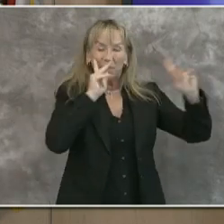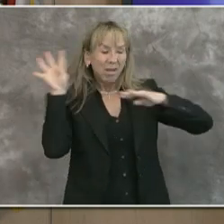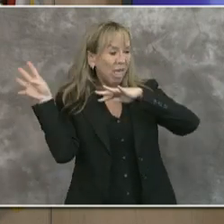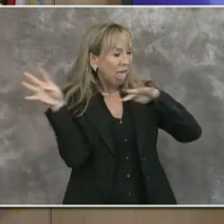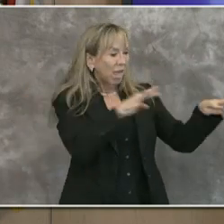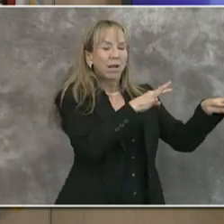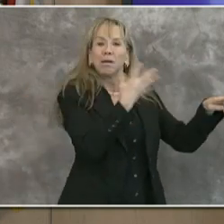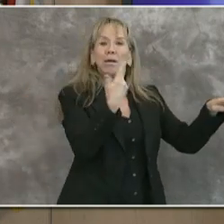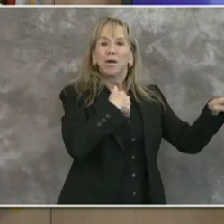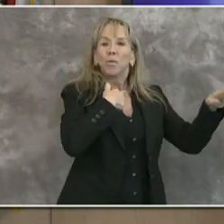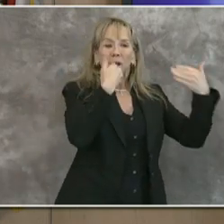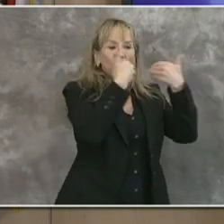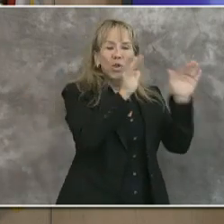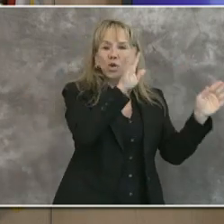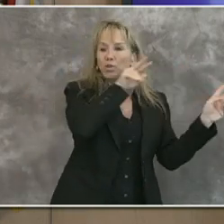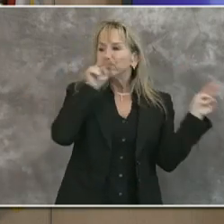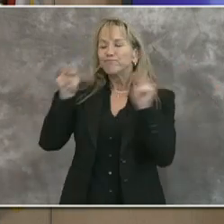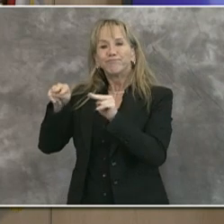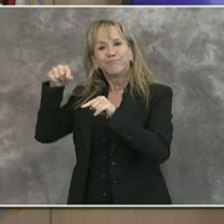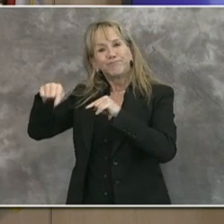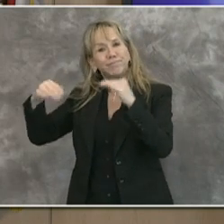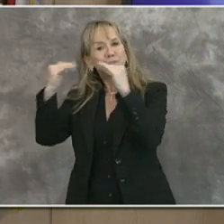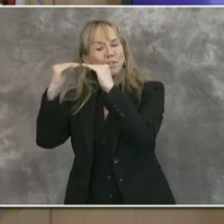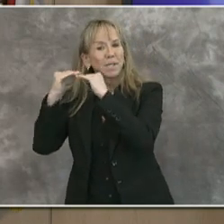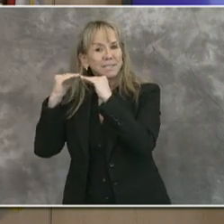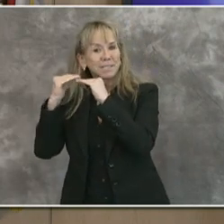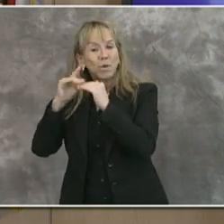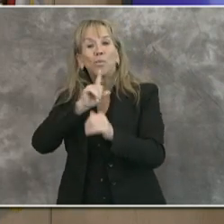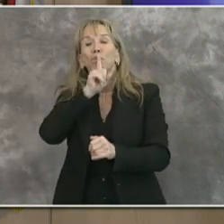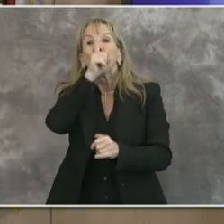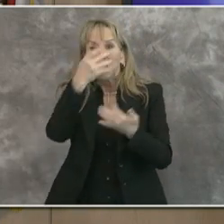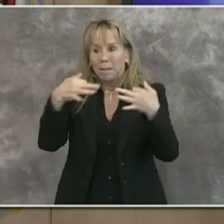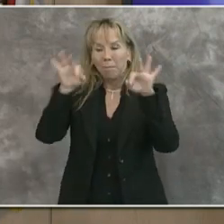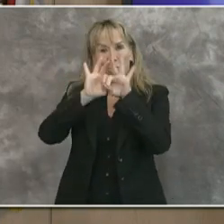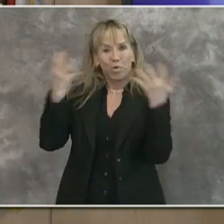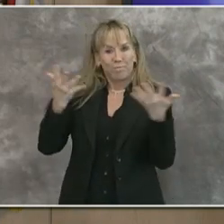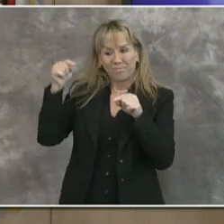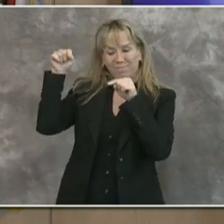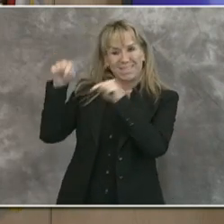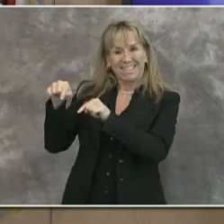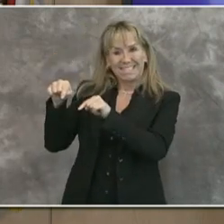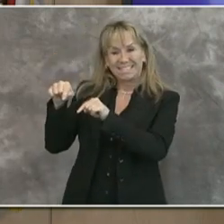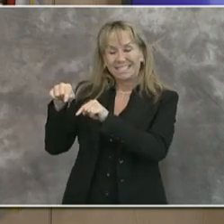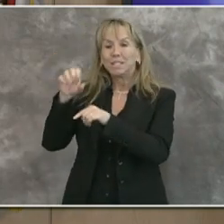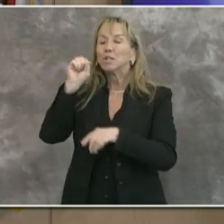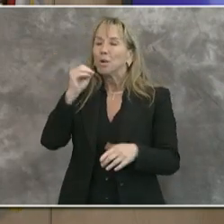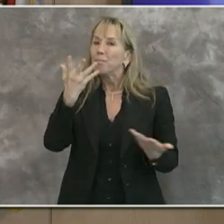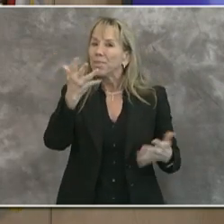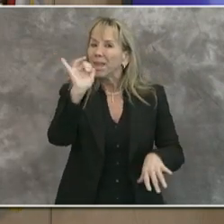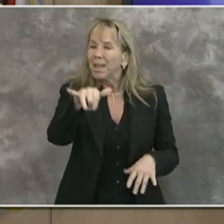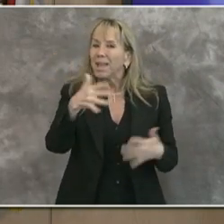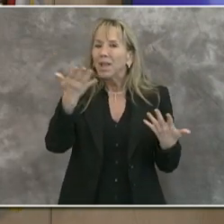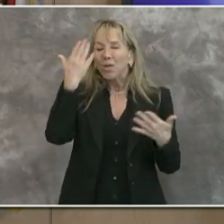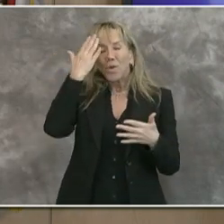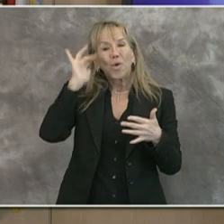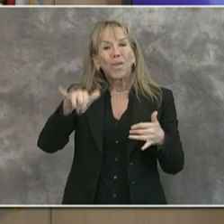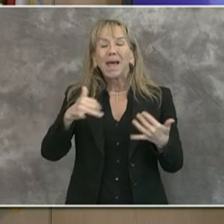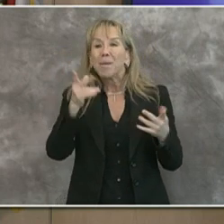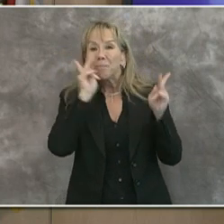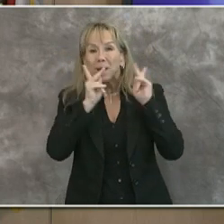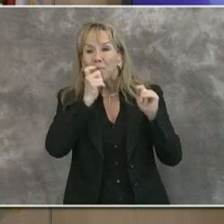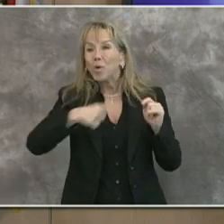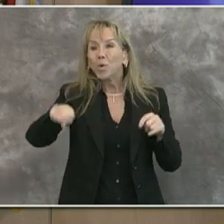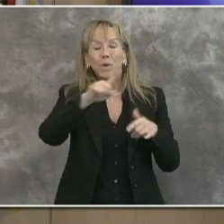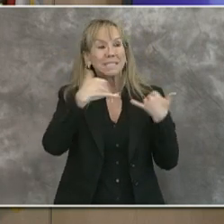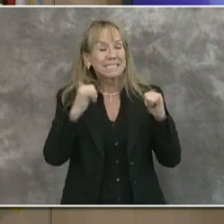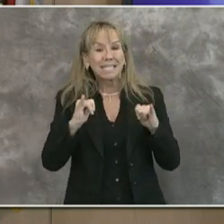justice. We cannot let a few distract from the importance of what is at stake. I applaud the fire that burns within those who are